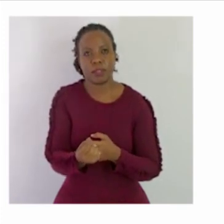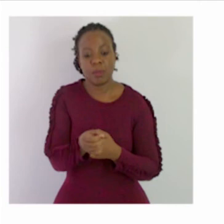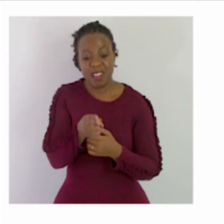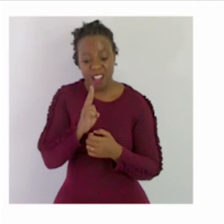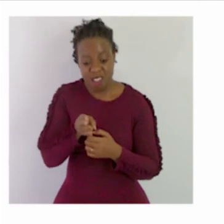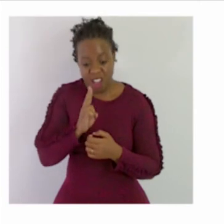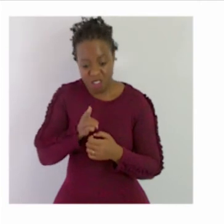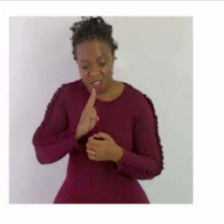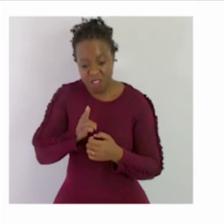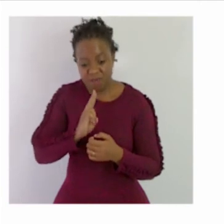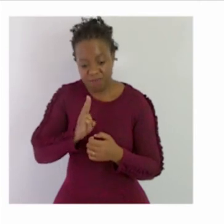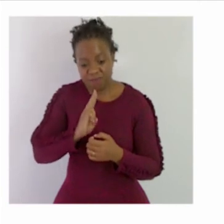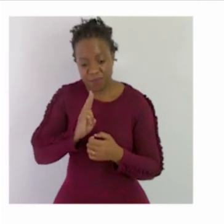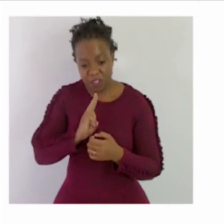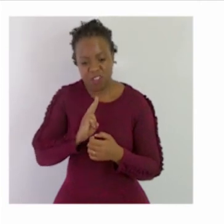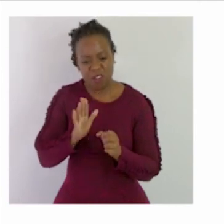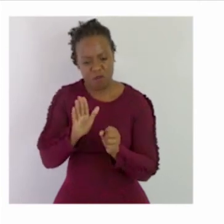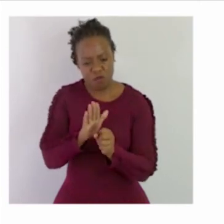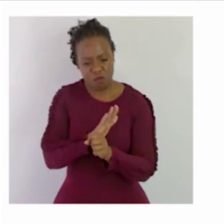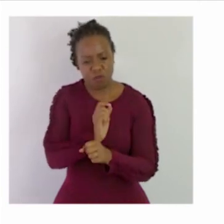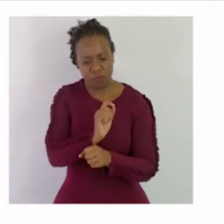questions, try to answer them in full.